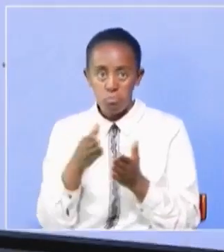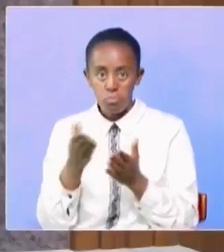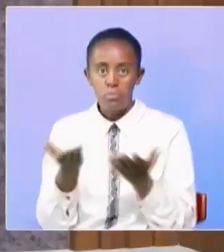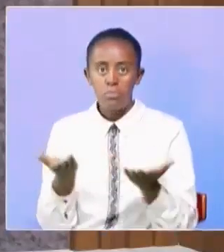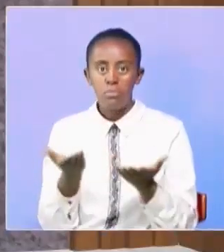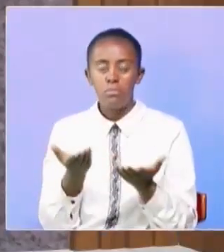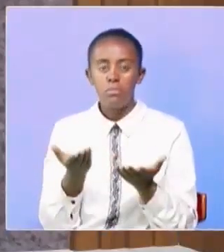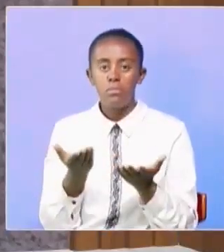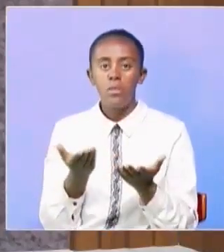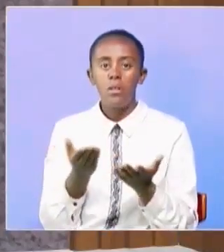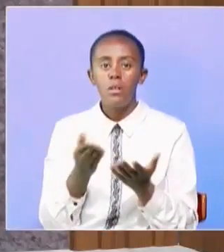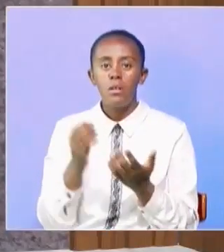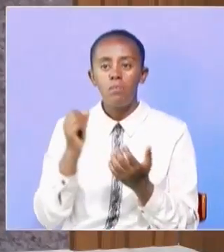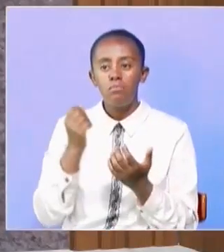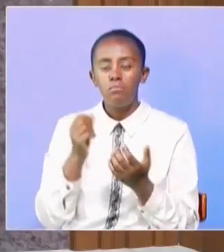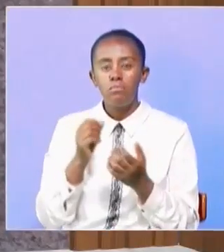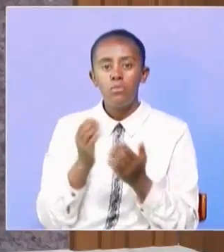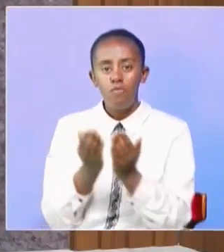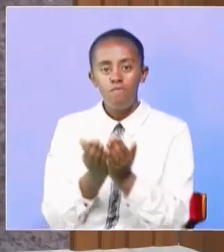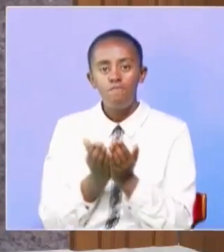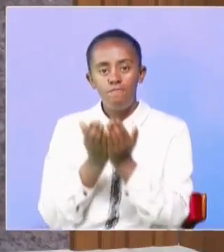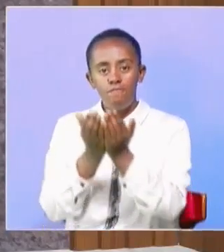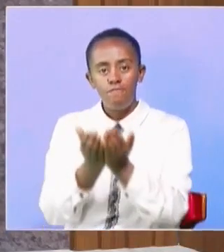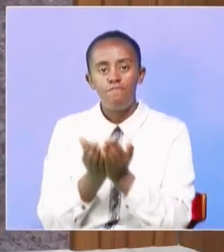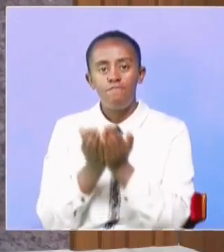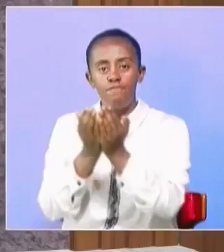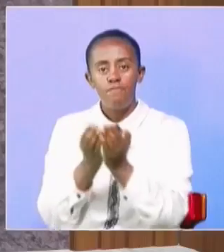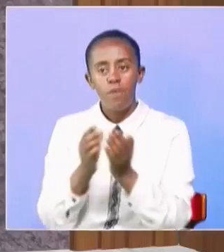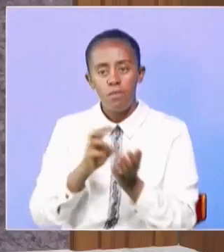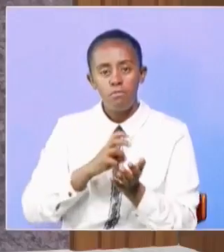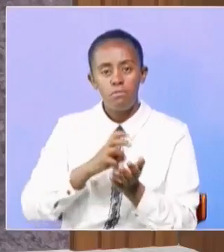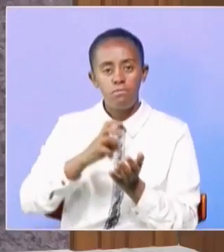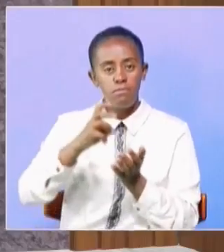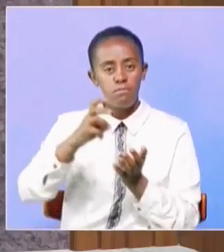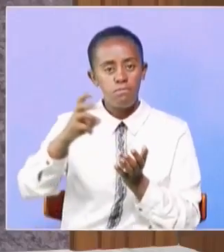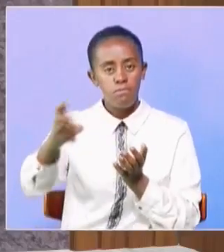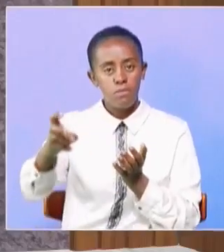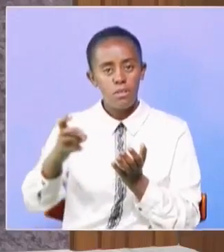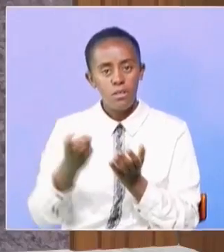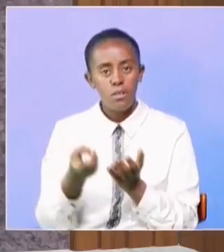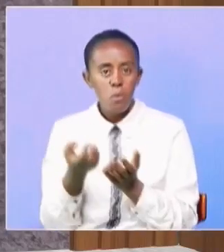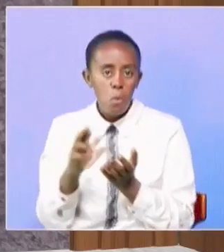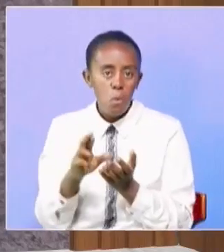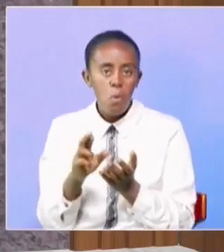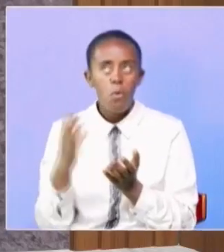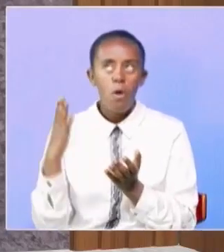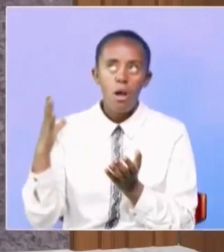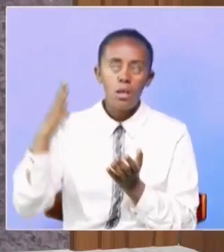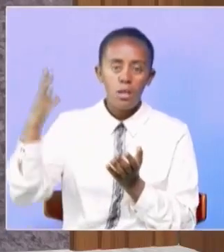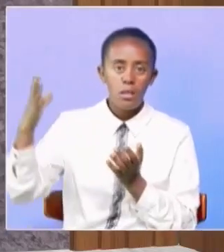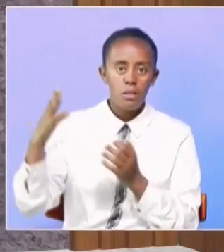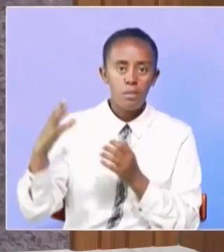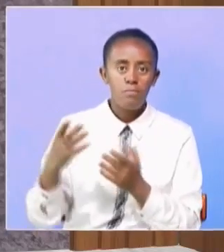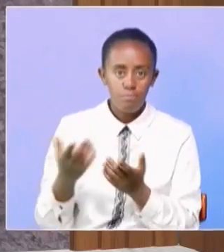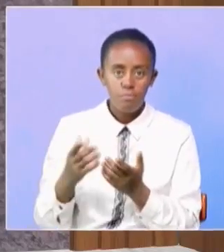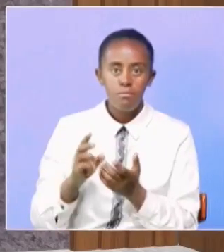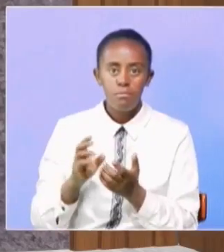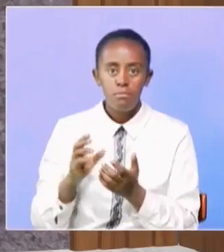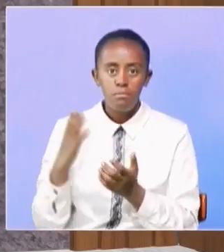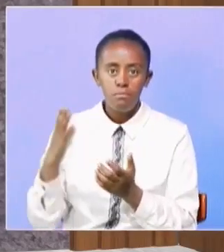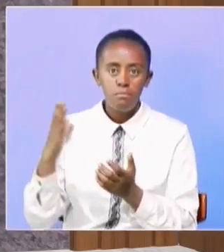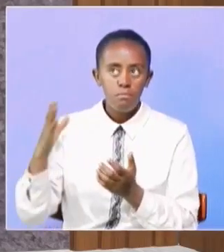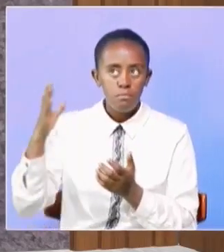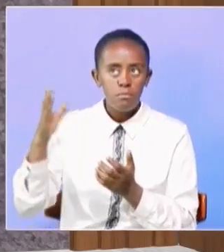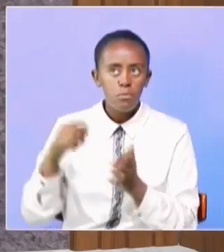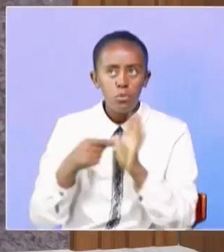captains, people who go on a ship, they have compasses, or even people who like hiking, they take a compass with them to